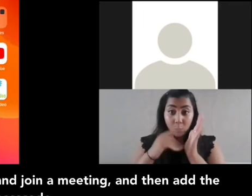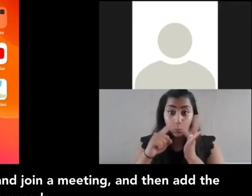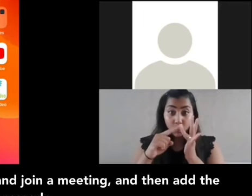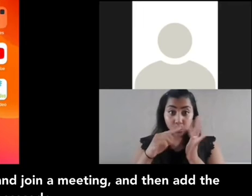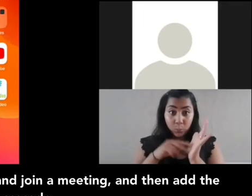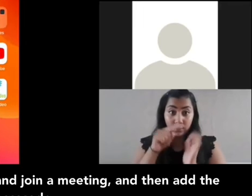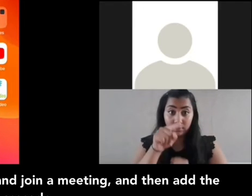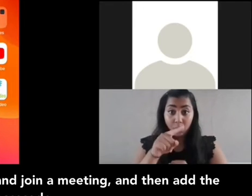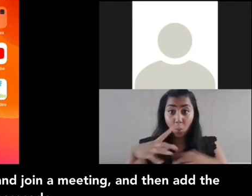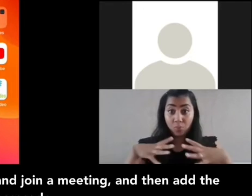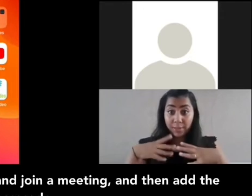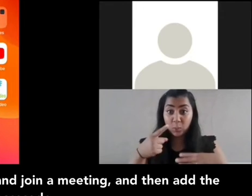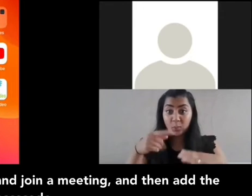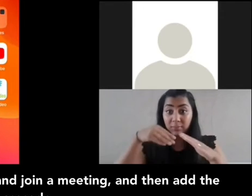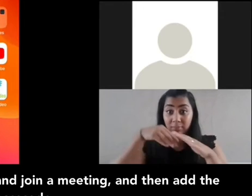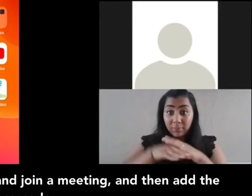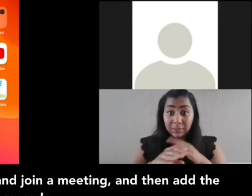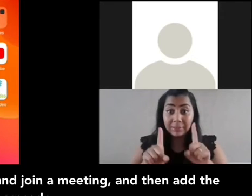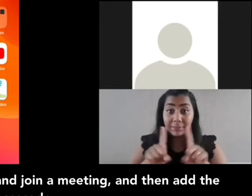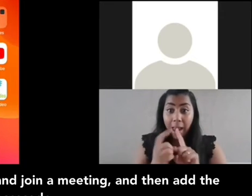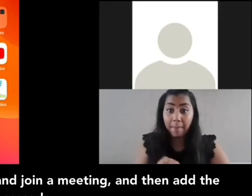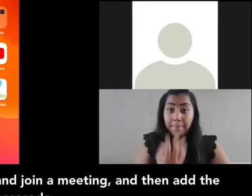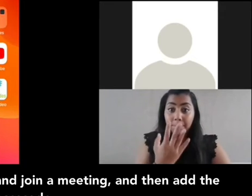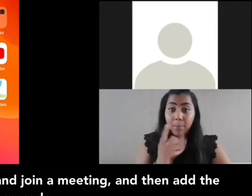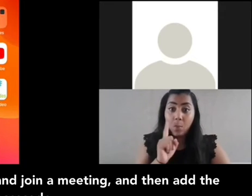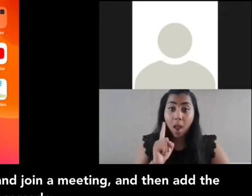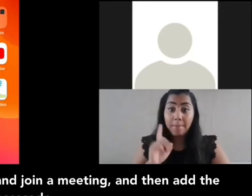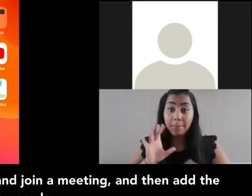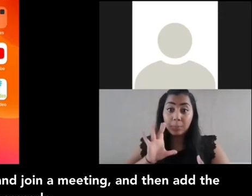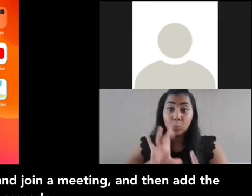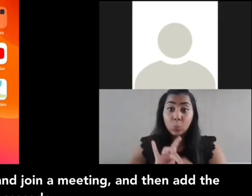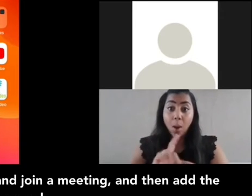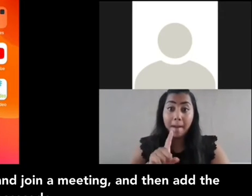Once you have downloaded the Zoom app, it will show on your iPhone.